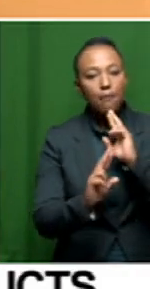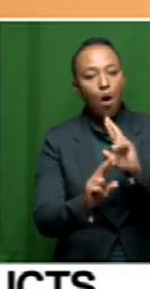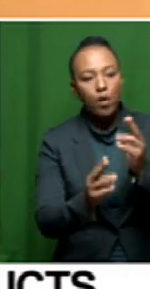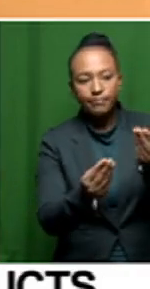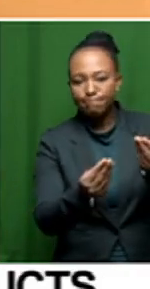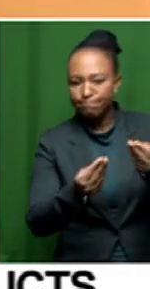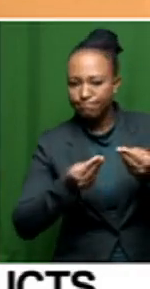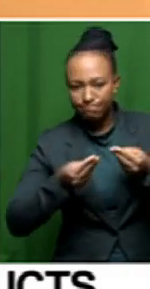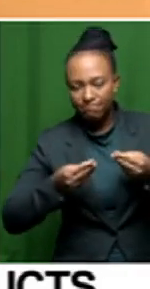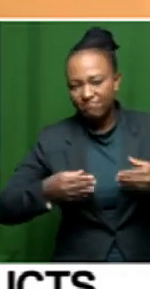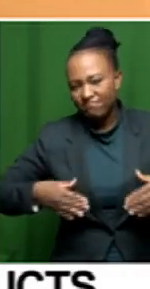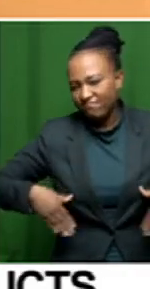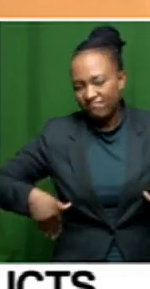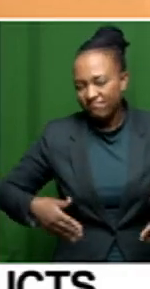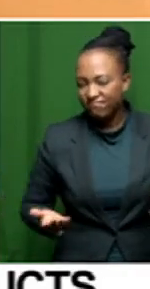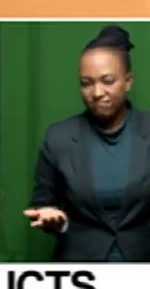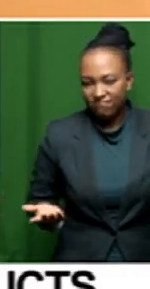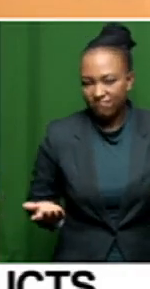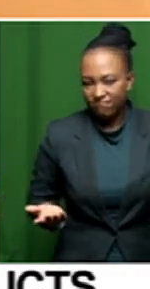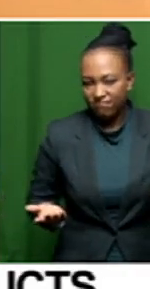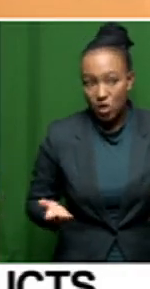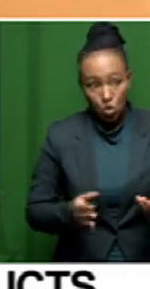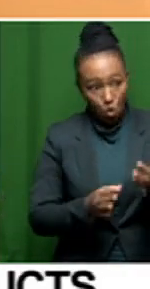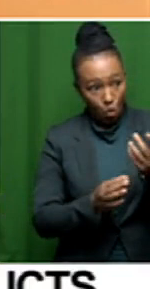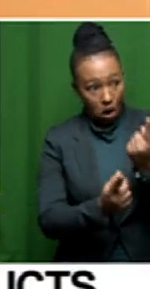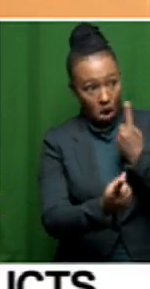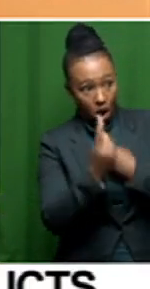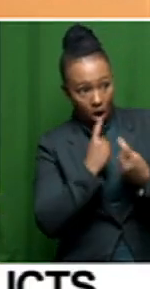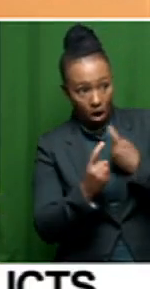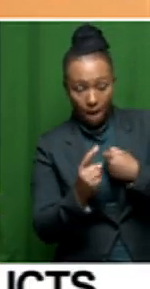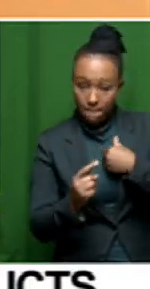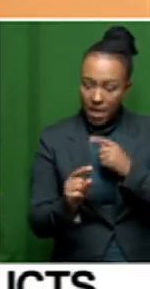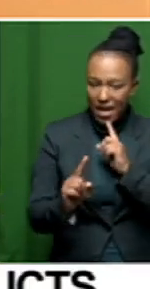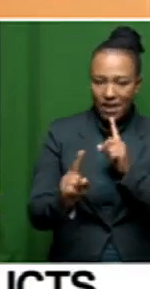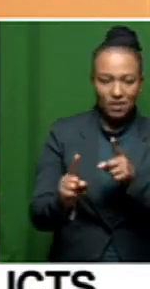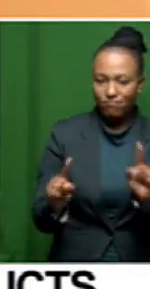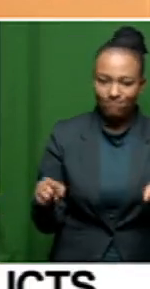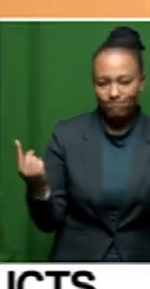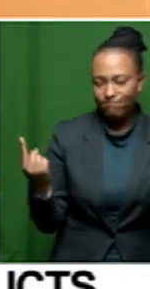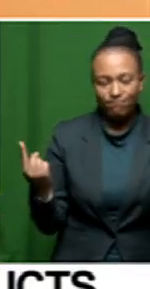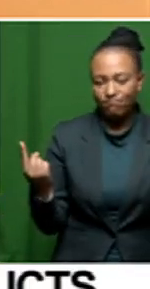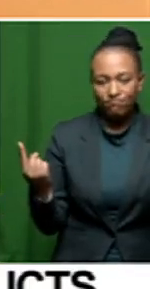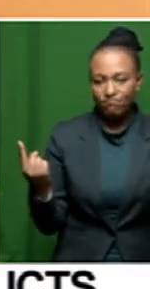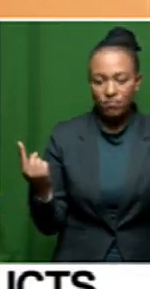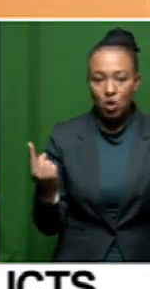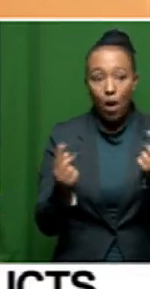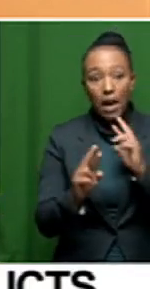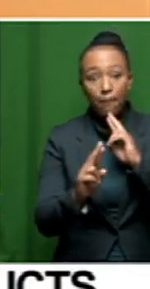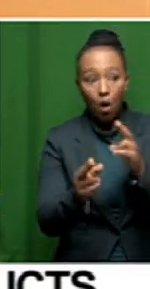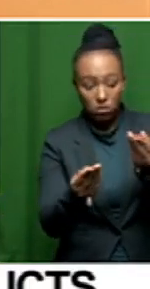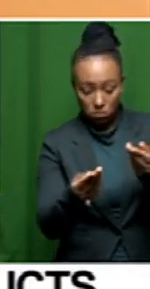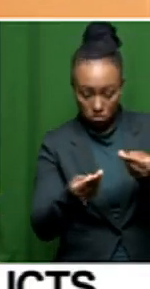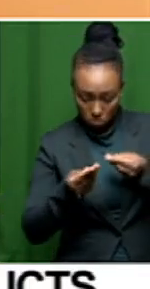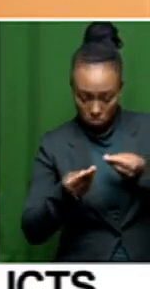report, I can't get on those things that you are asking me right now. The report is the one that is going to guide